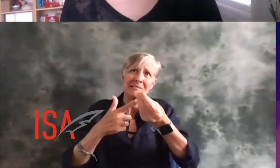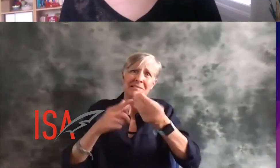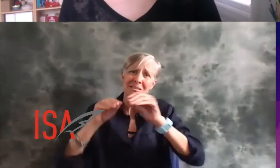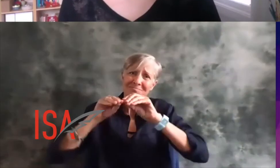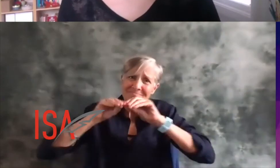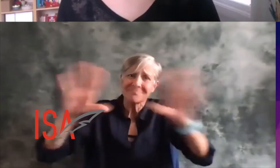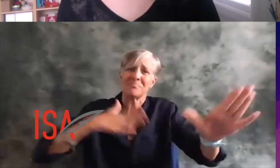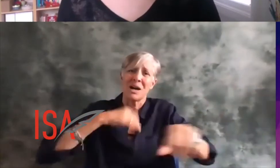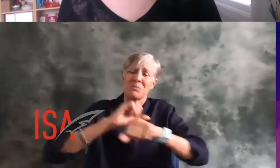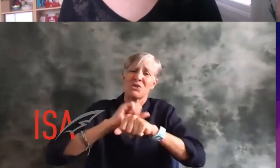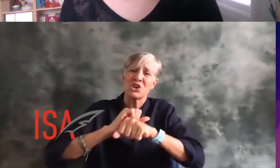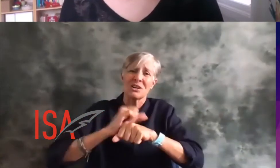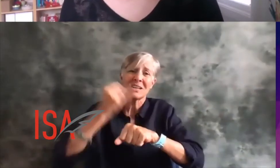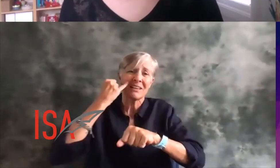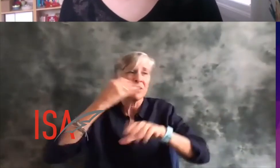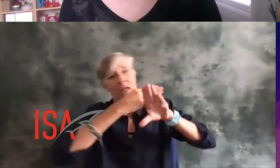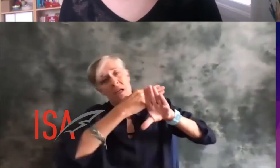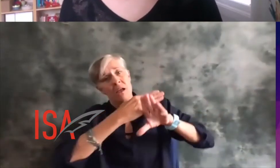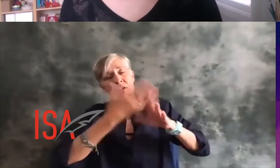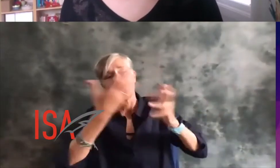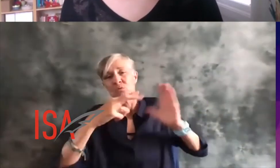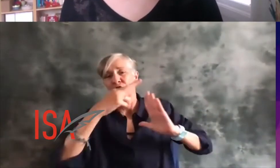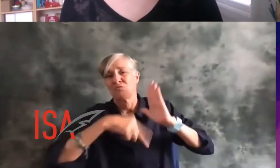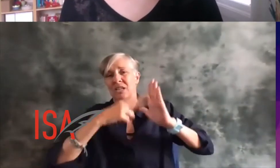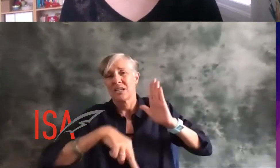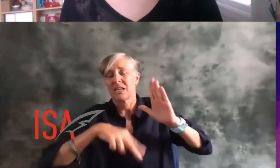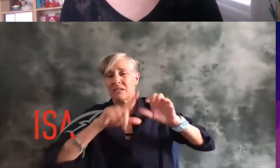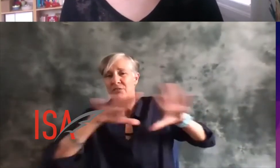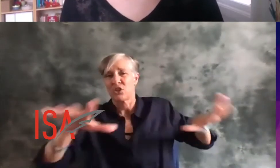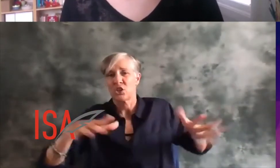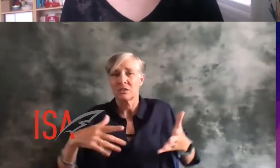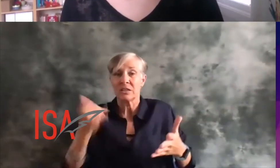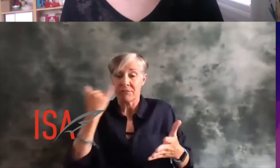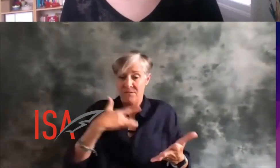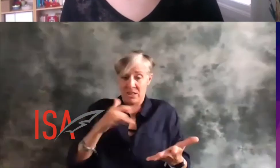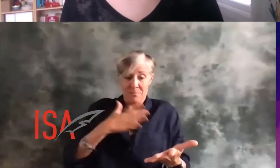there if you have something that you feel like is ready to go?